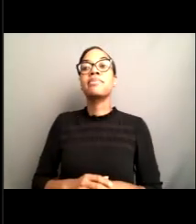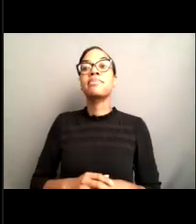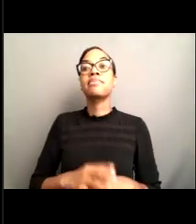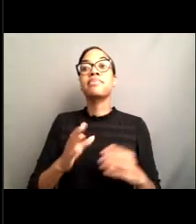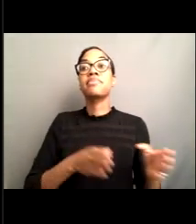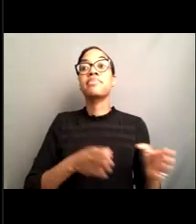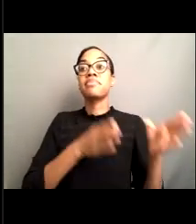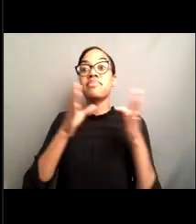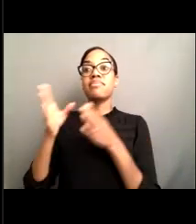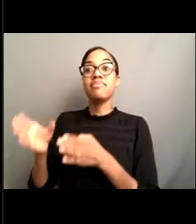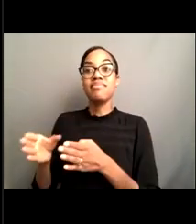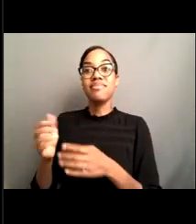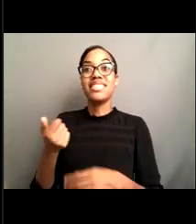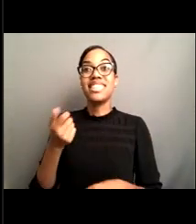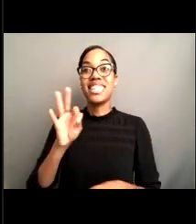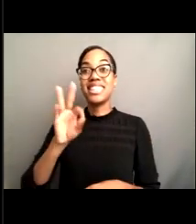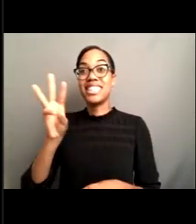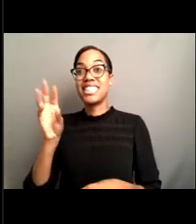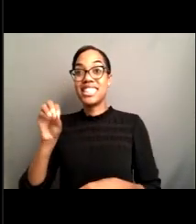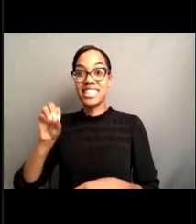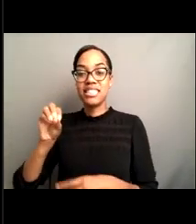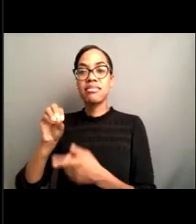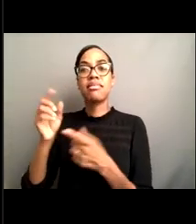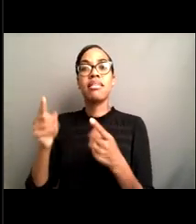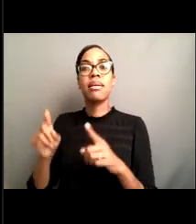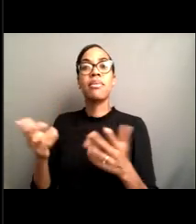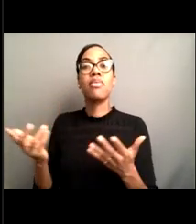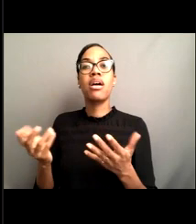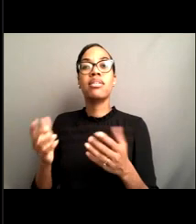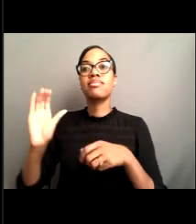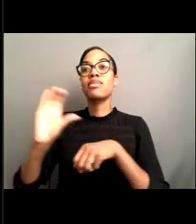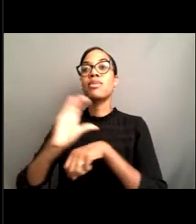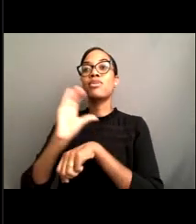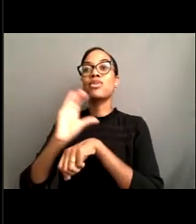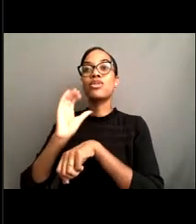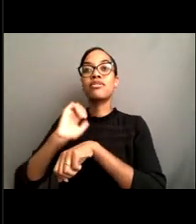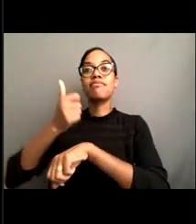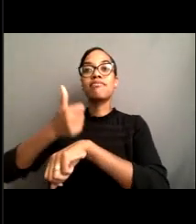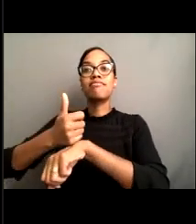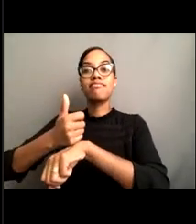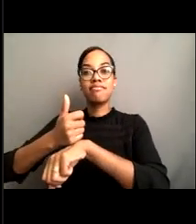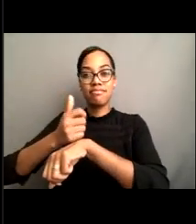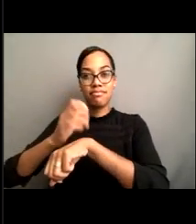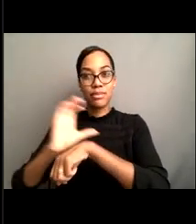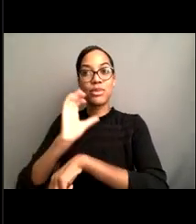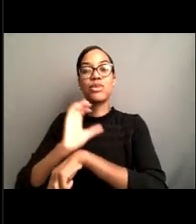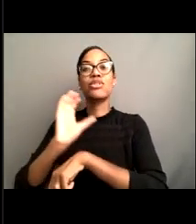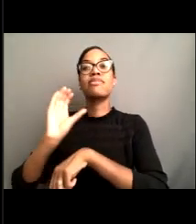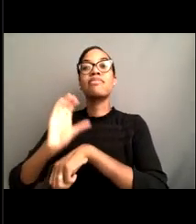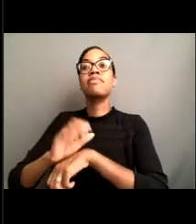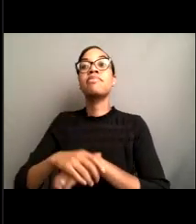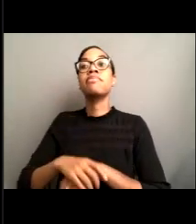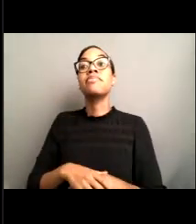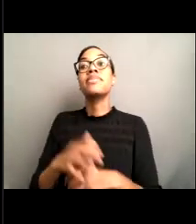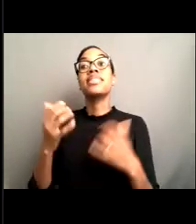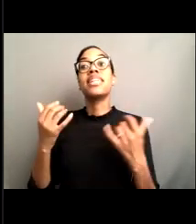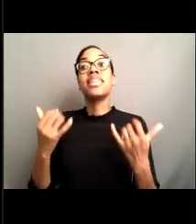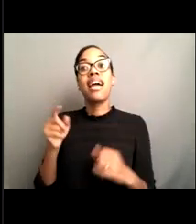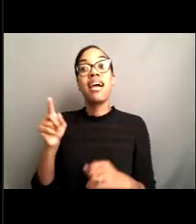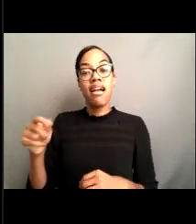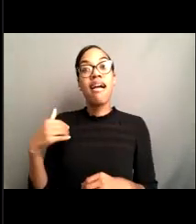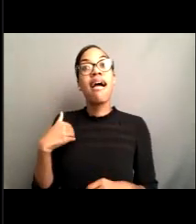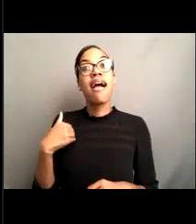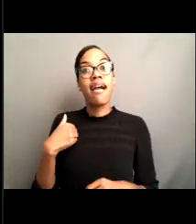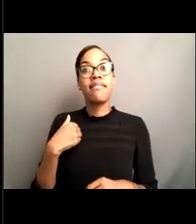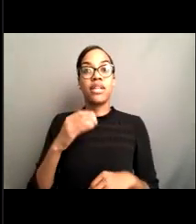1960s and things like that, computers came on the scene. And so now we have computerized small instruments that we still attach to